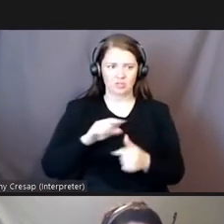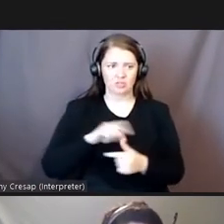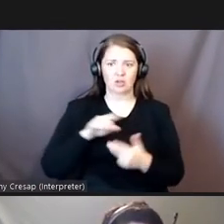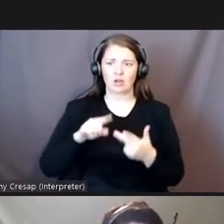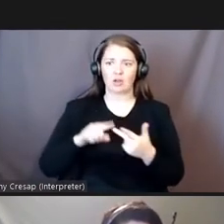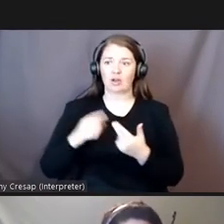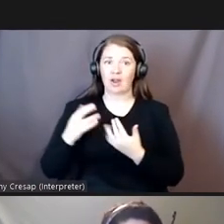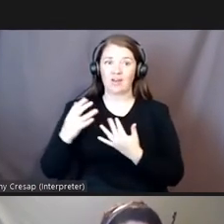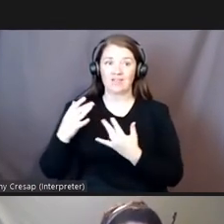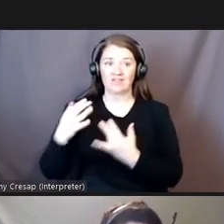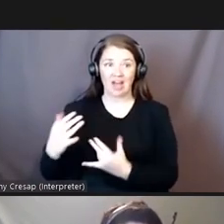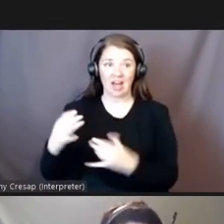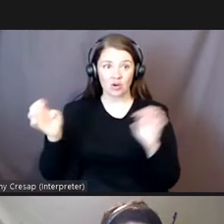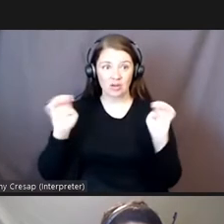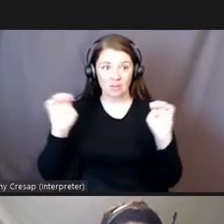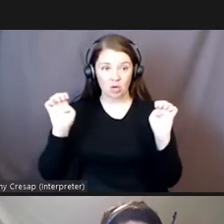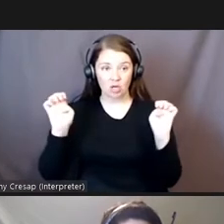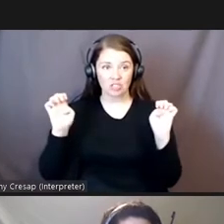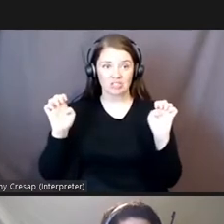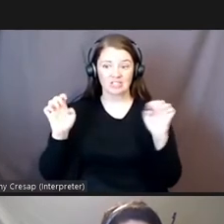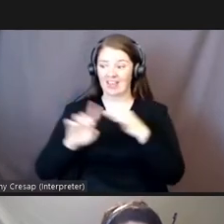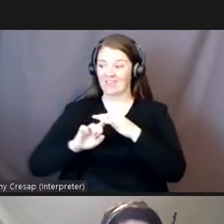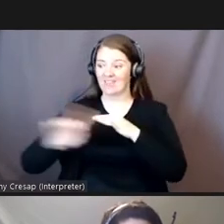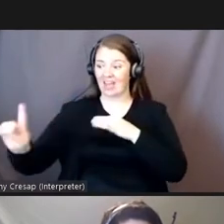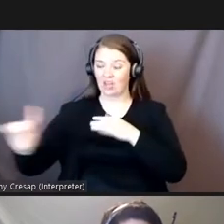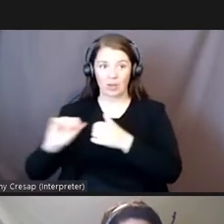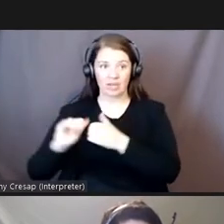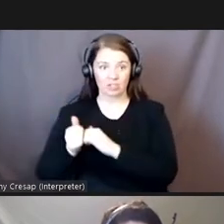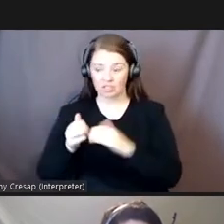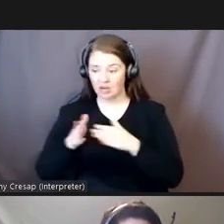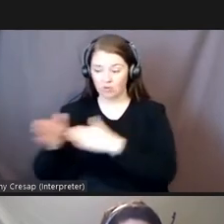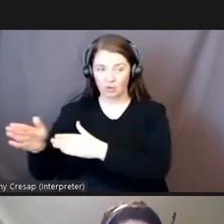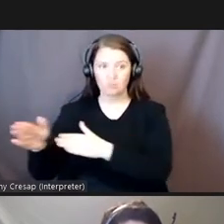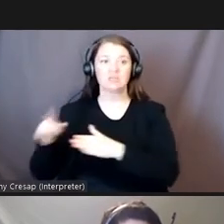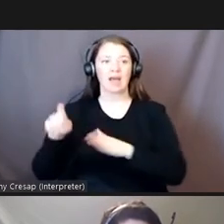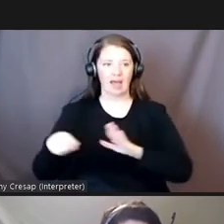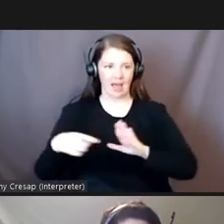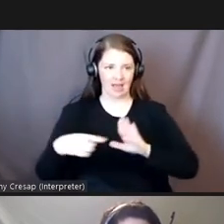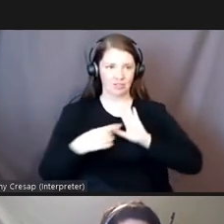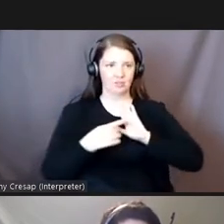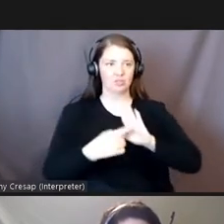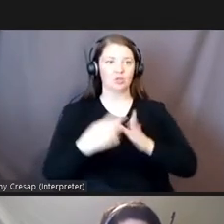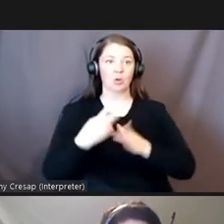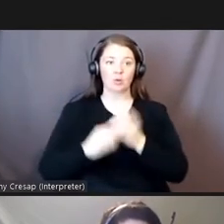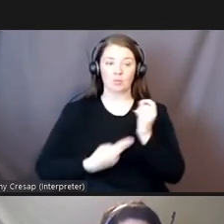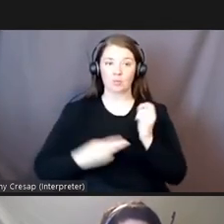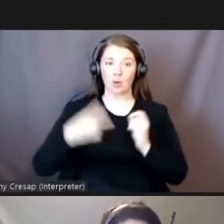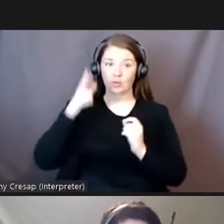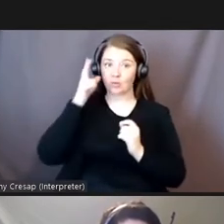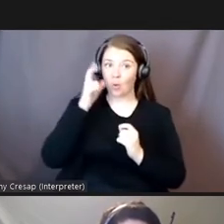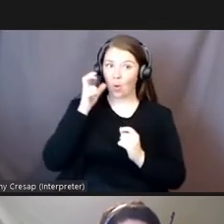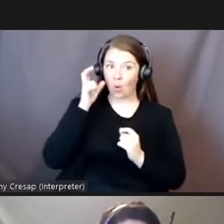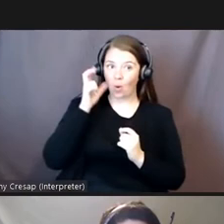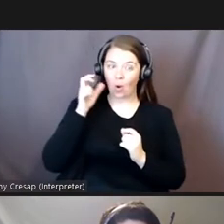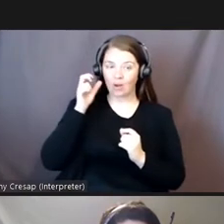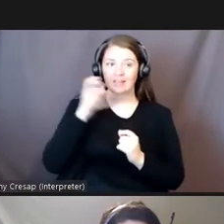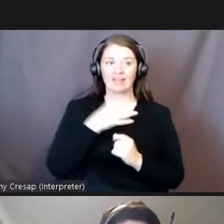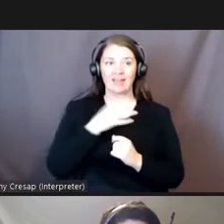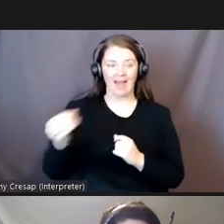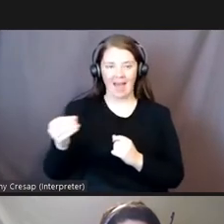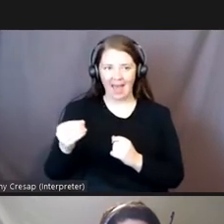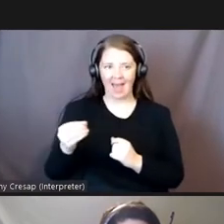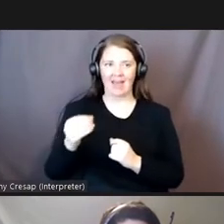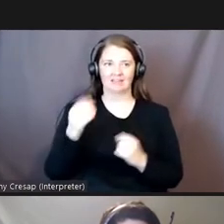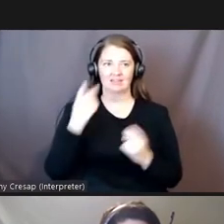evacuation routes, and the like, must be presented both orally and visually. If presented in the